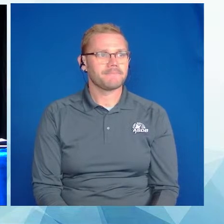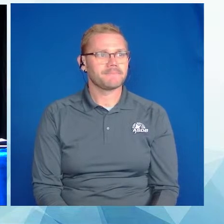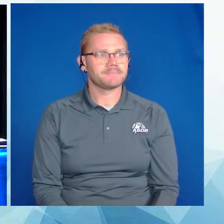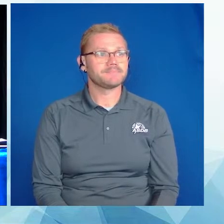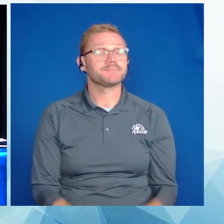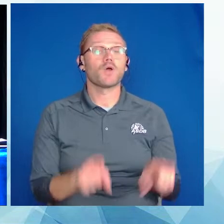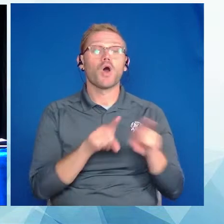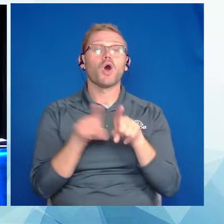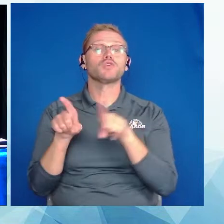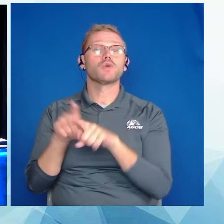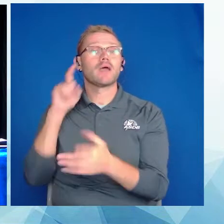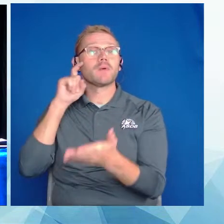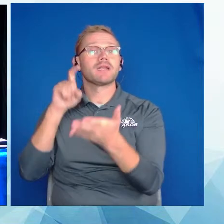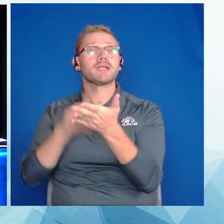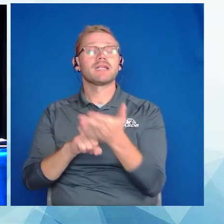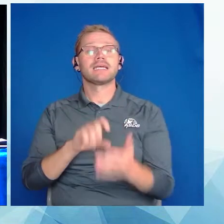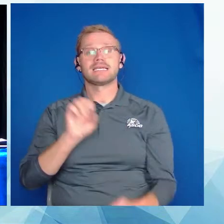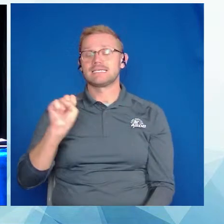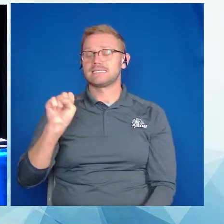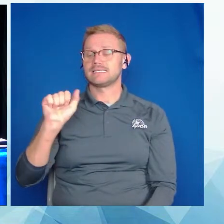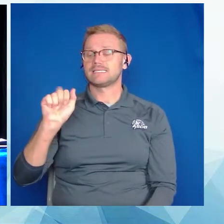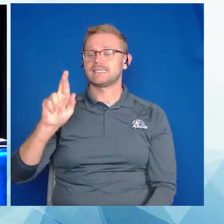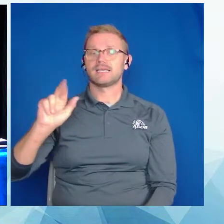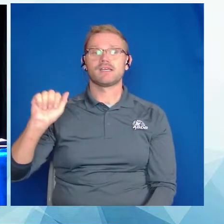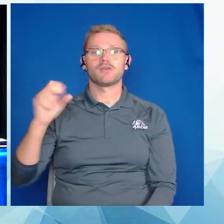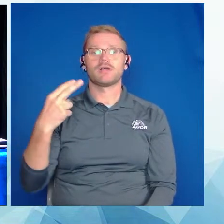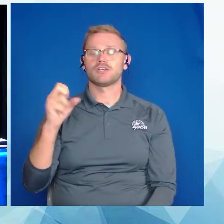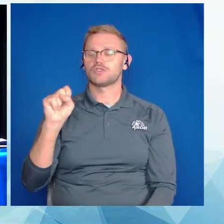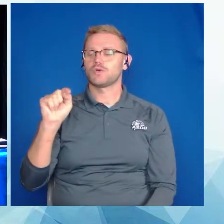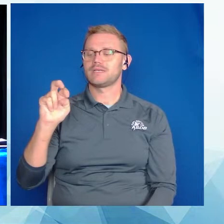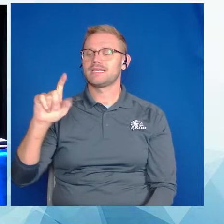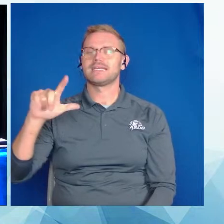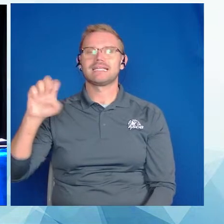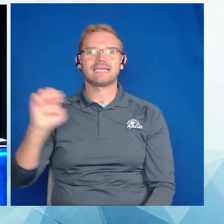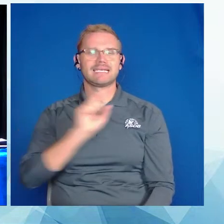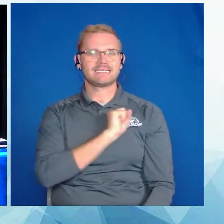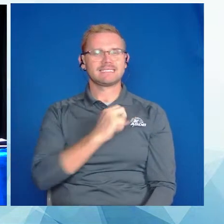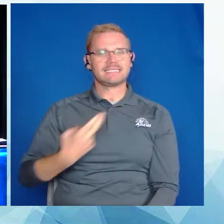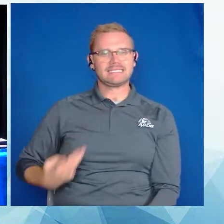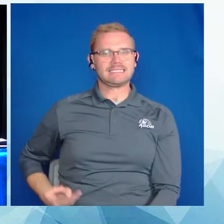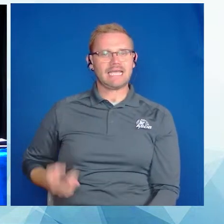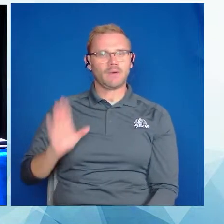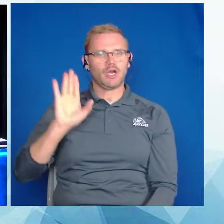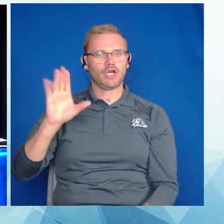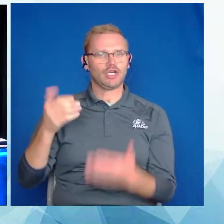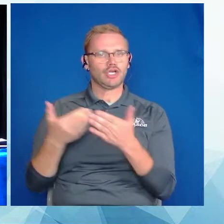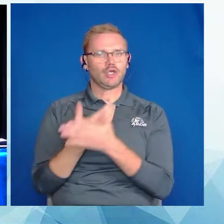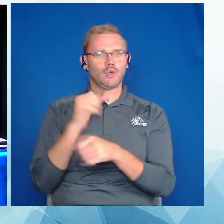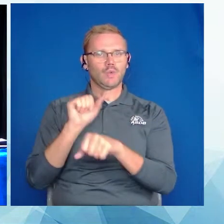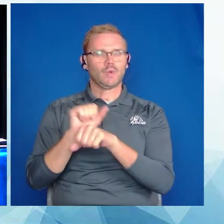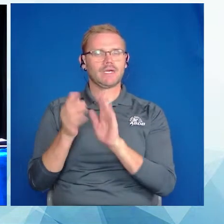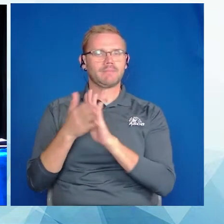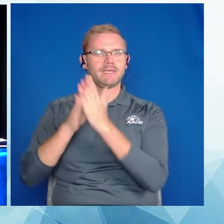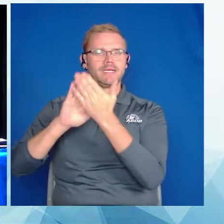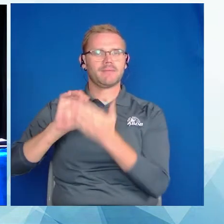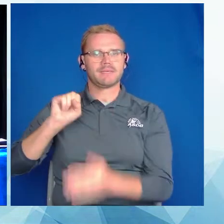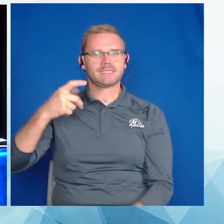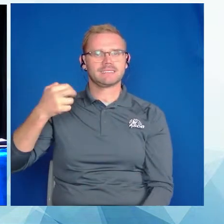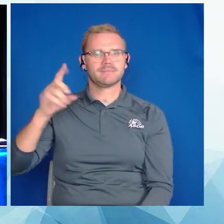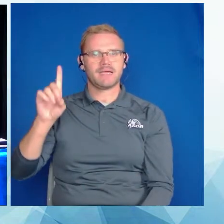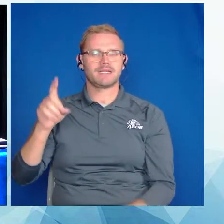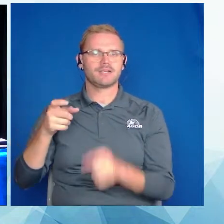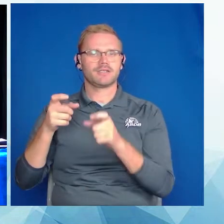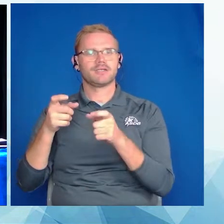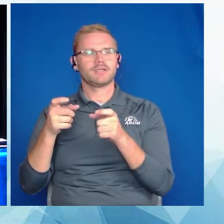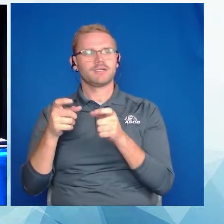I also want to commend Sarah Satilli, our new SPED director, on the work that she's been tackling since starting at ASDB this